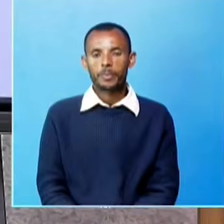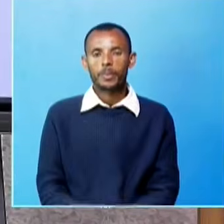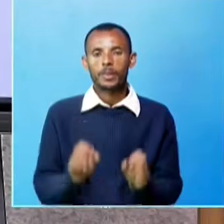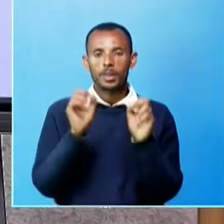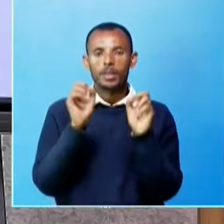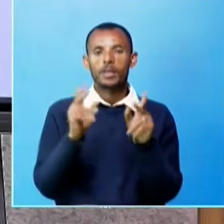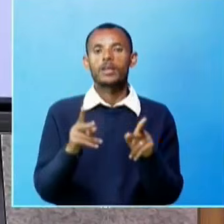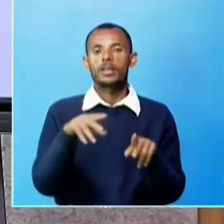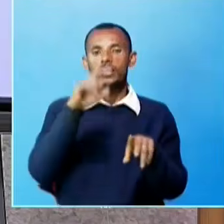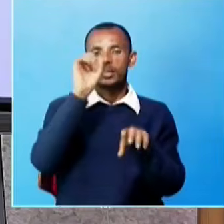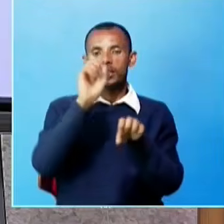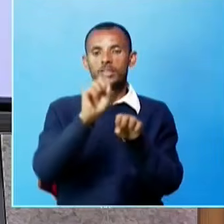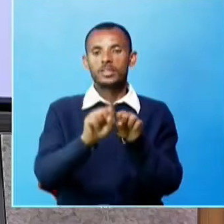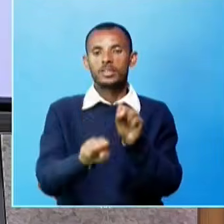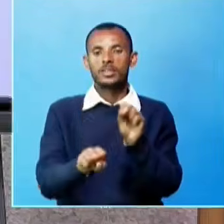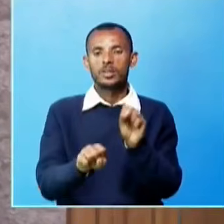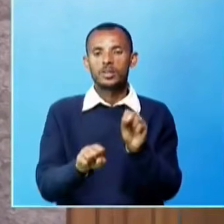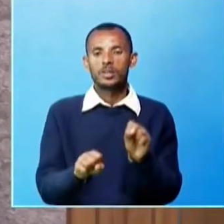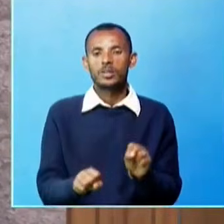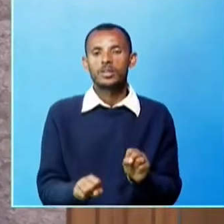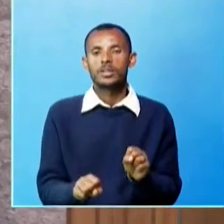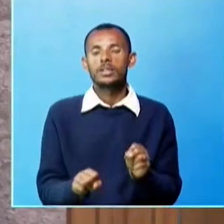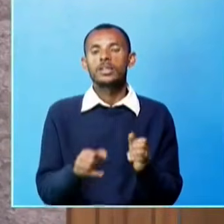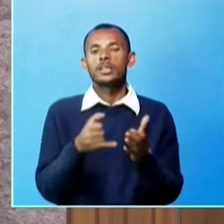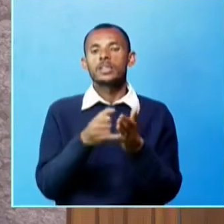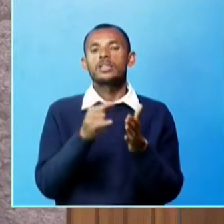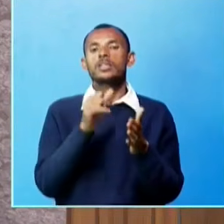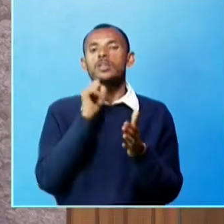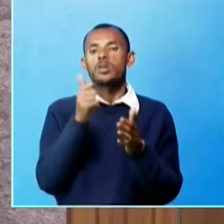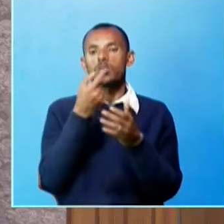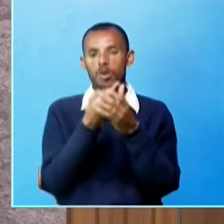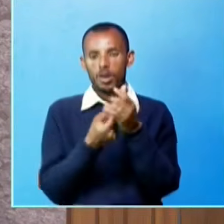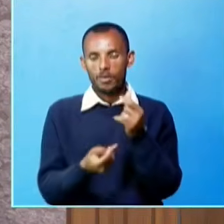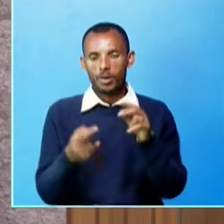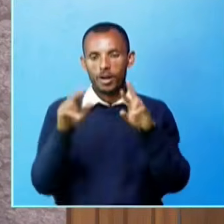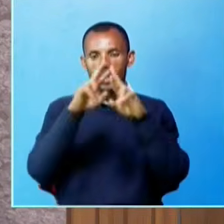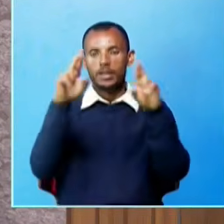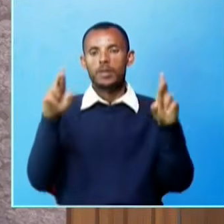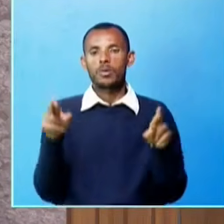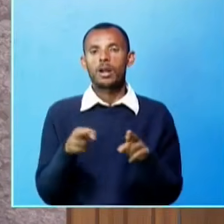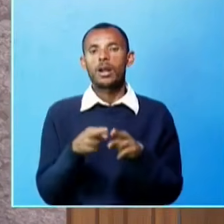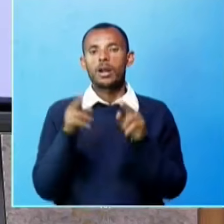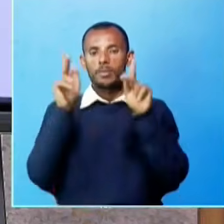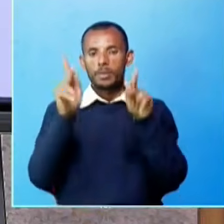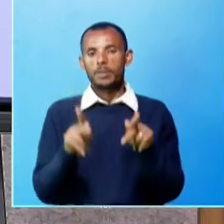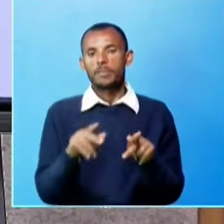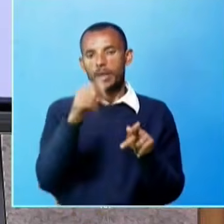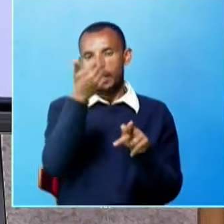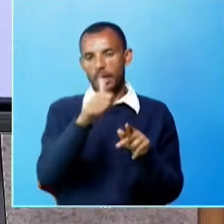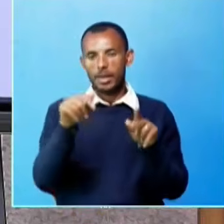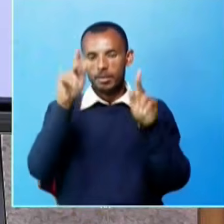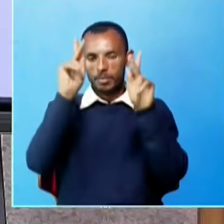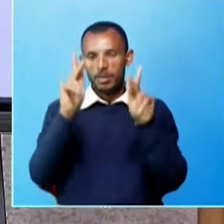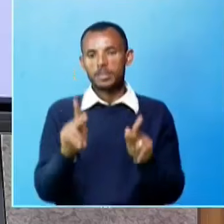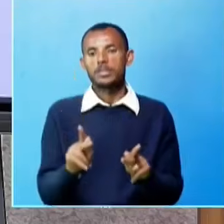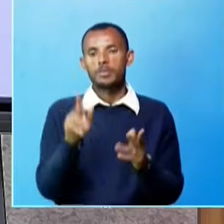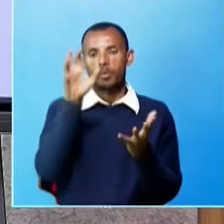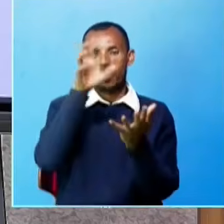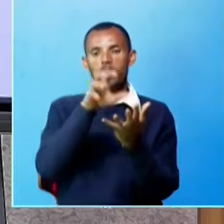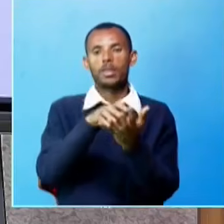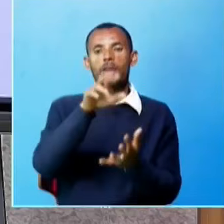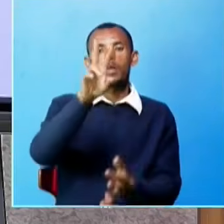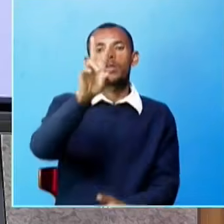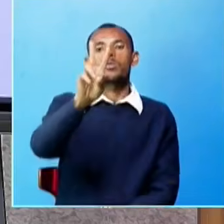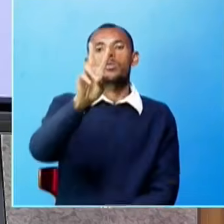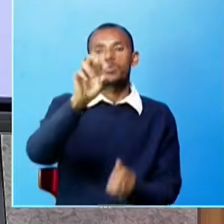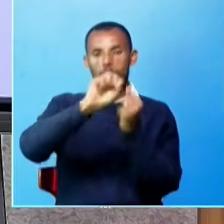Okay, so it's not only for rectangular prism. Any prism contains 2 bases,